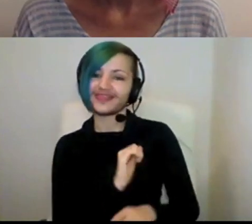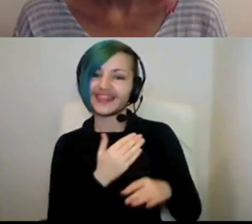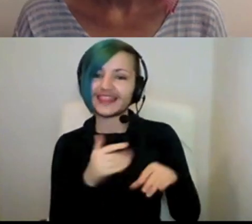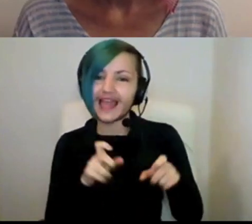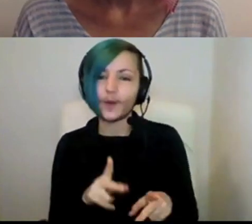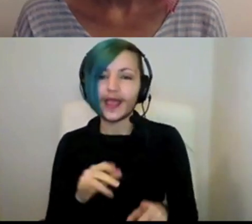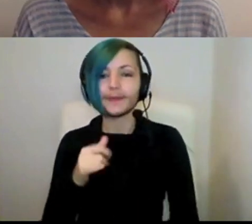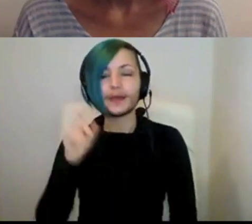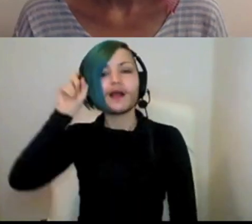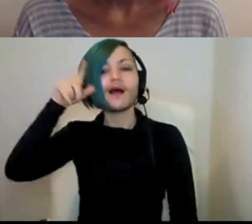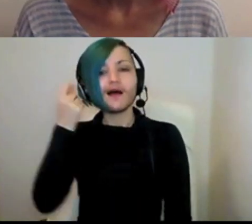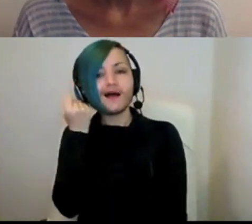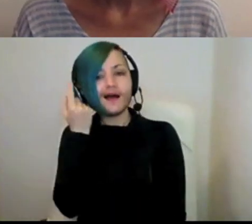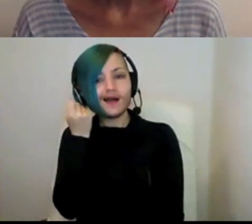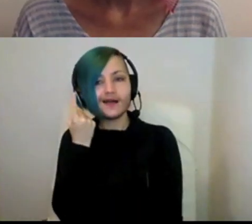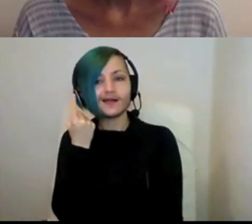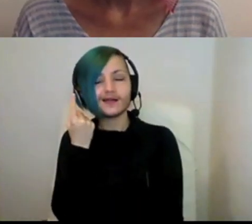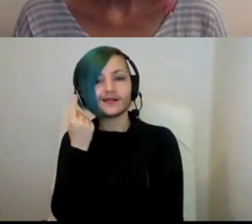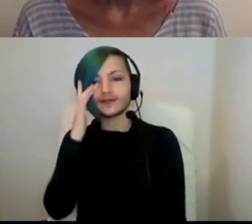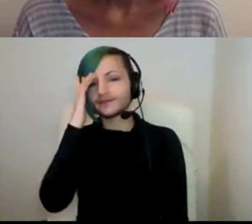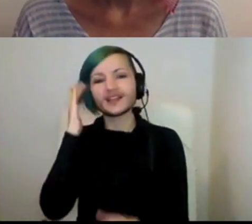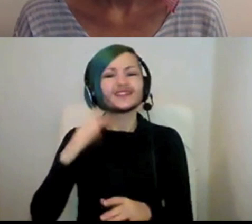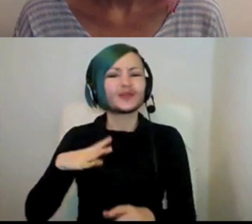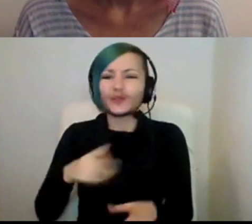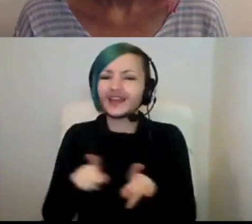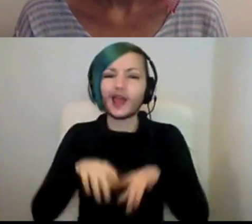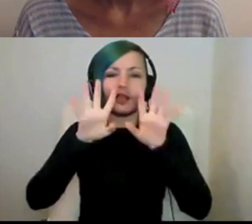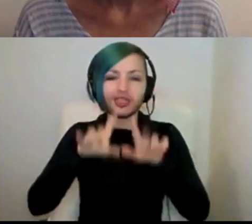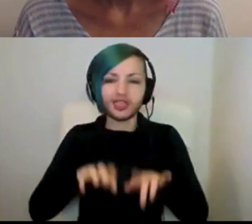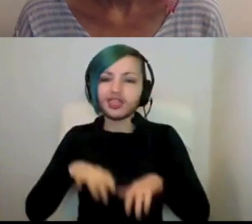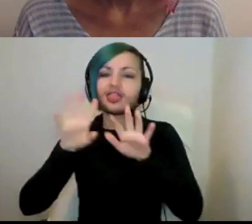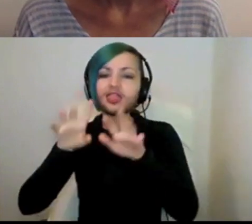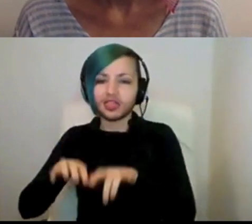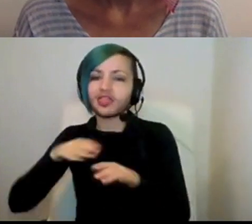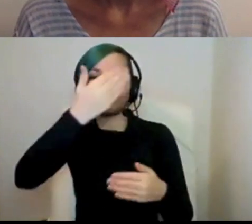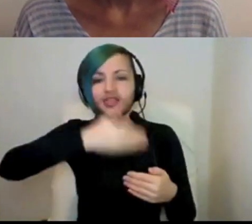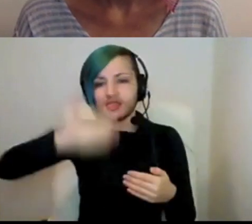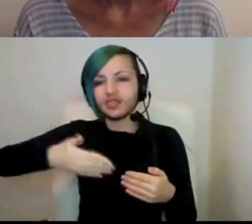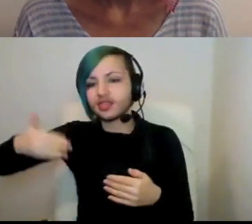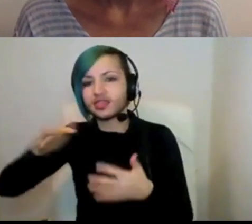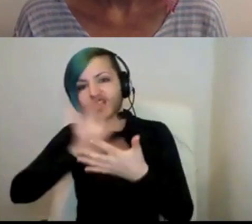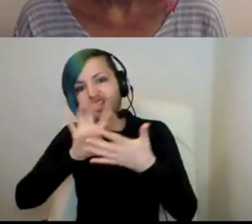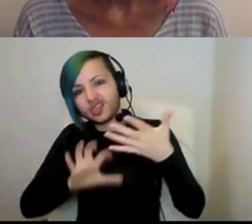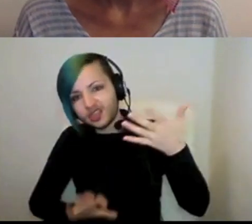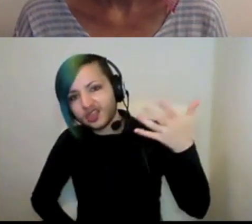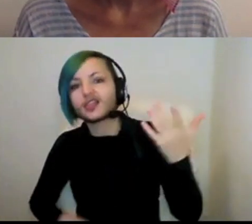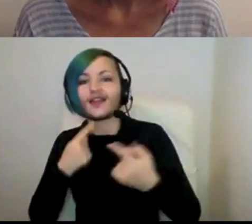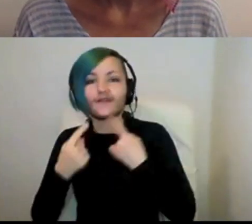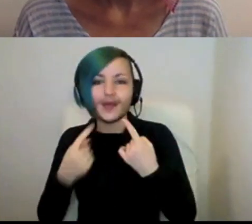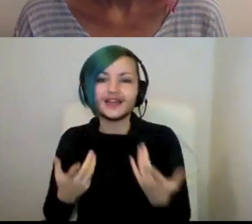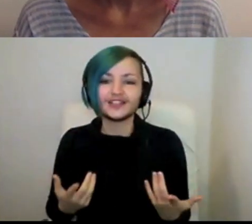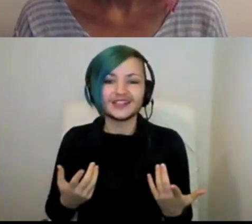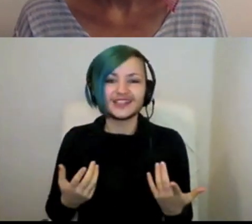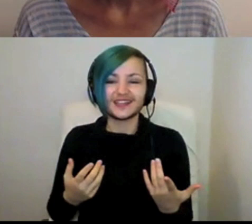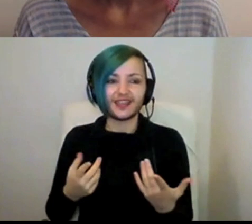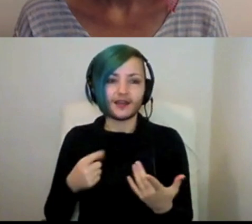not have artists need to write like pages and pages of stuff that make no sense